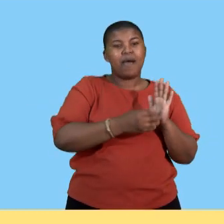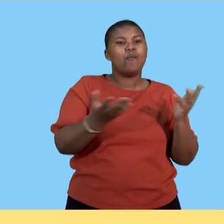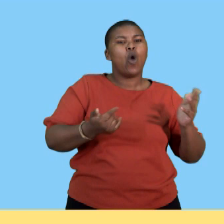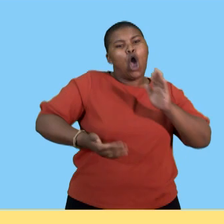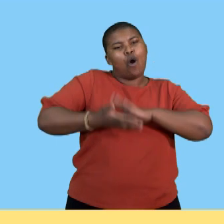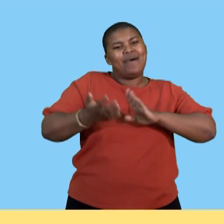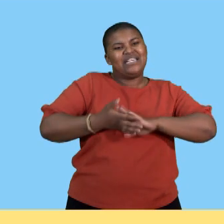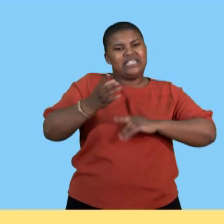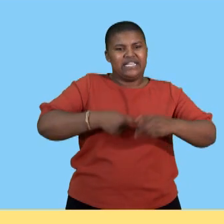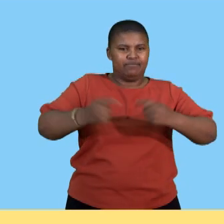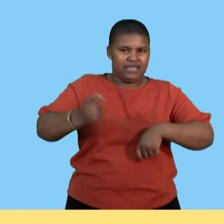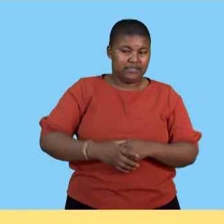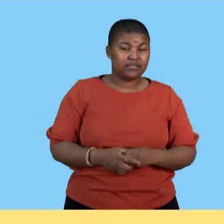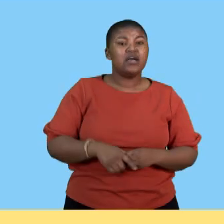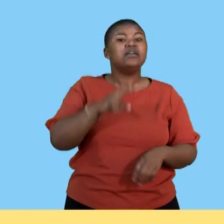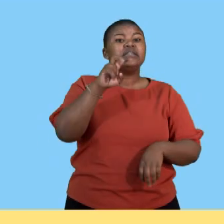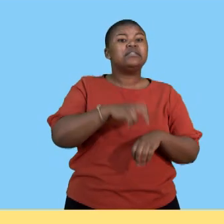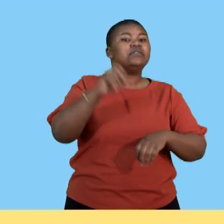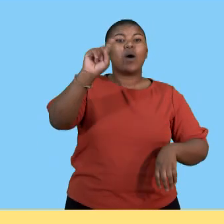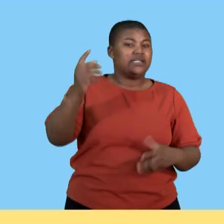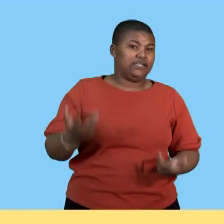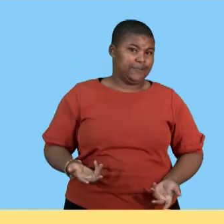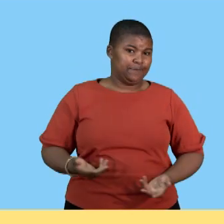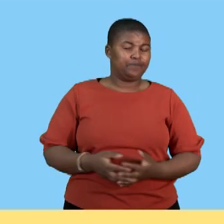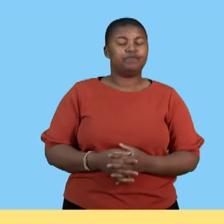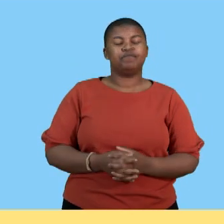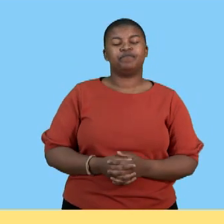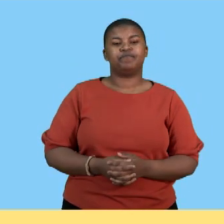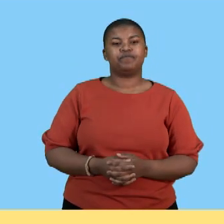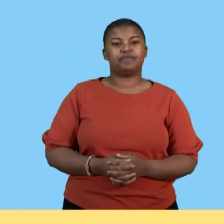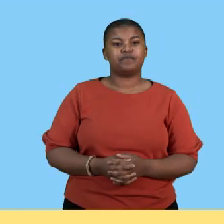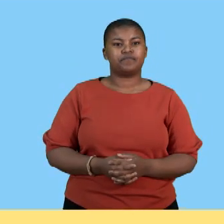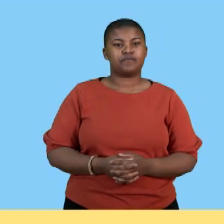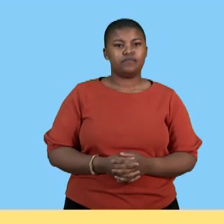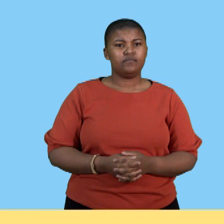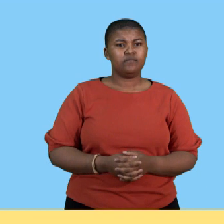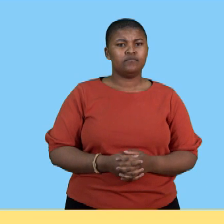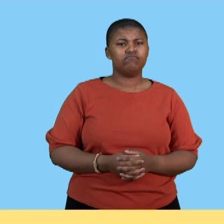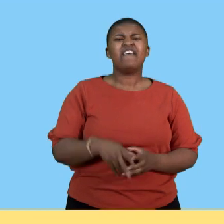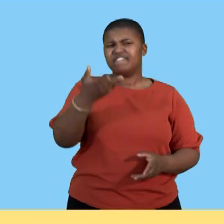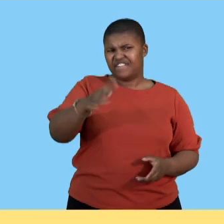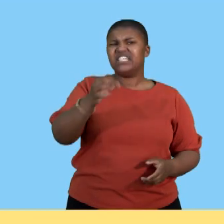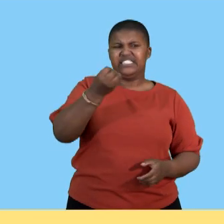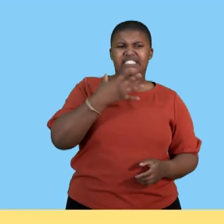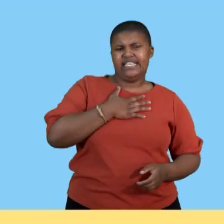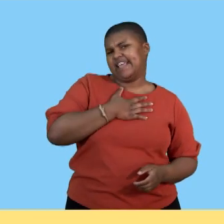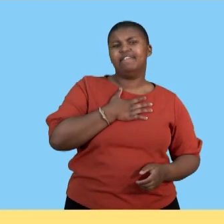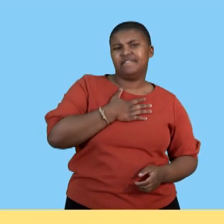operating expenses. So what we need now is they have given